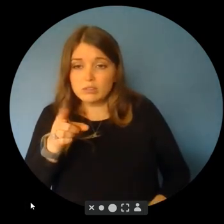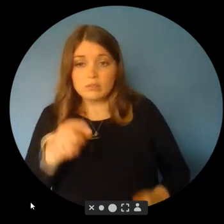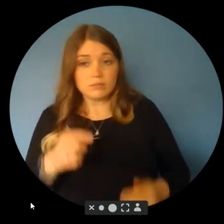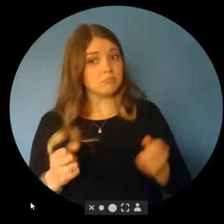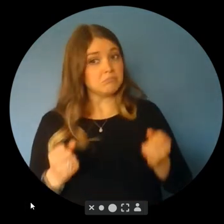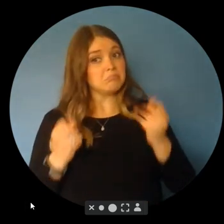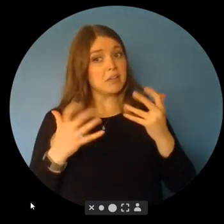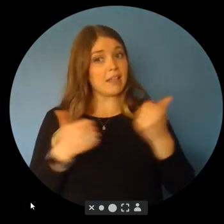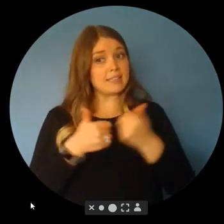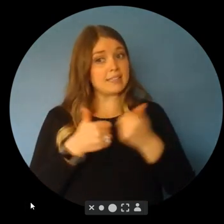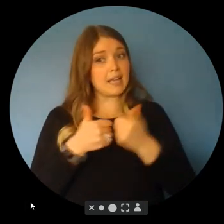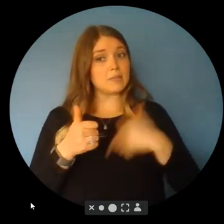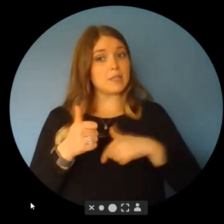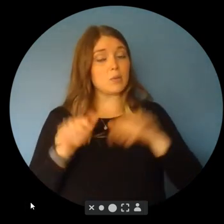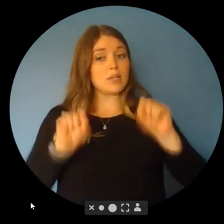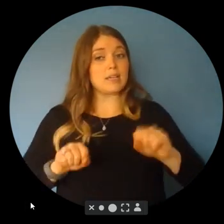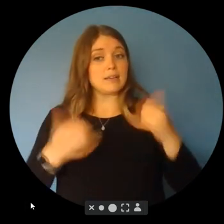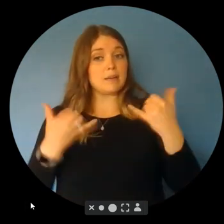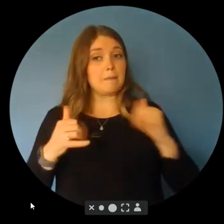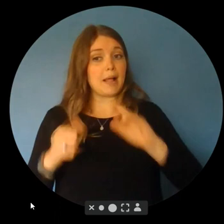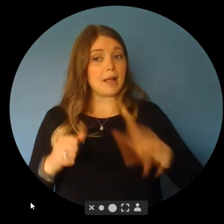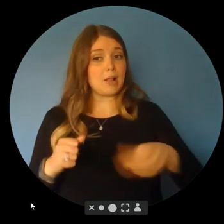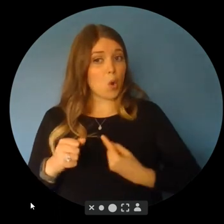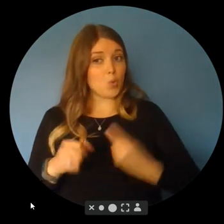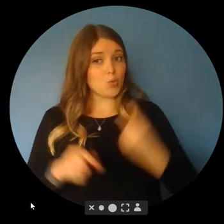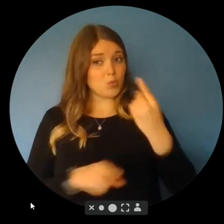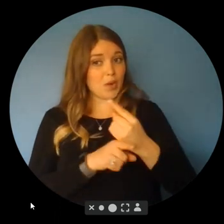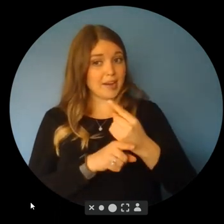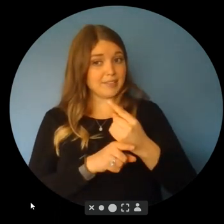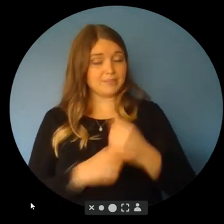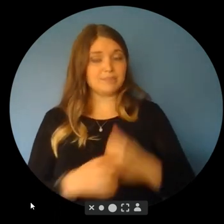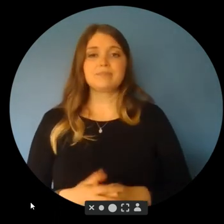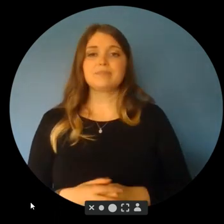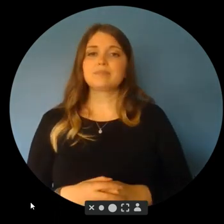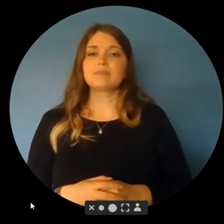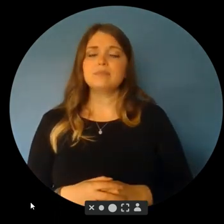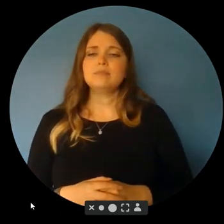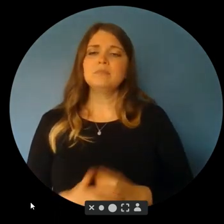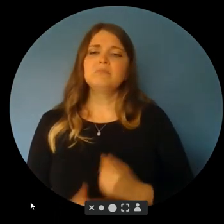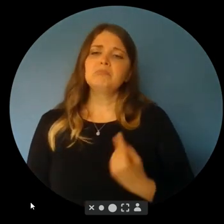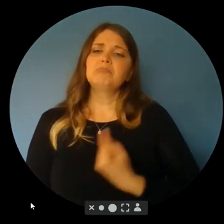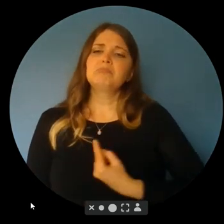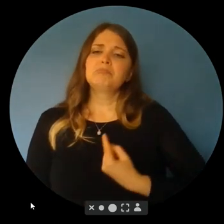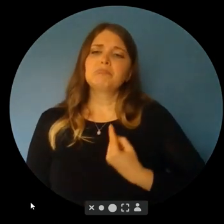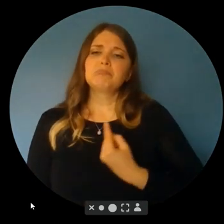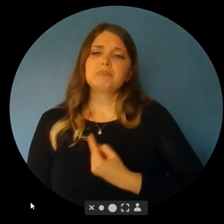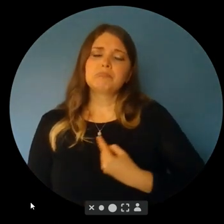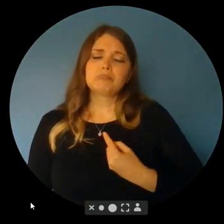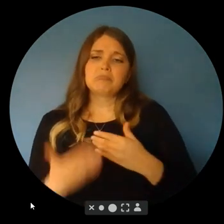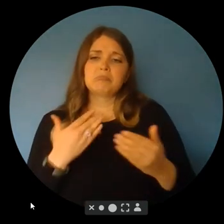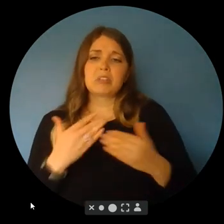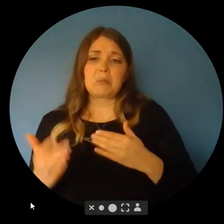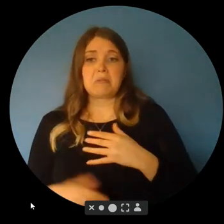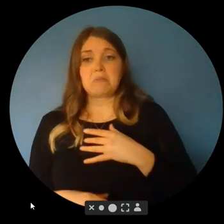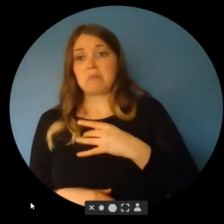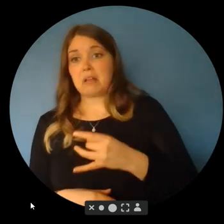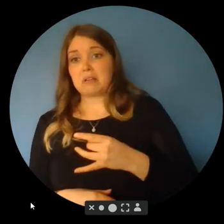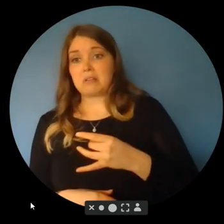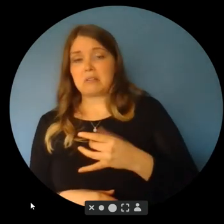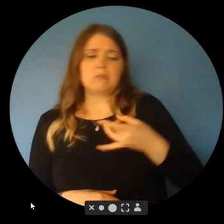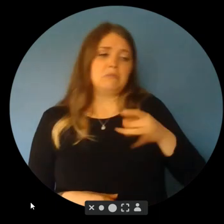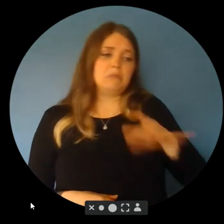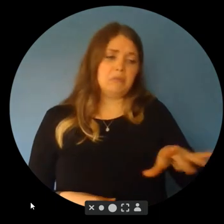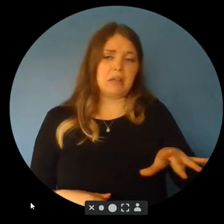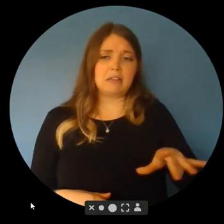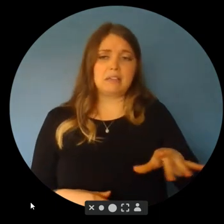ourselves, aren't there? All alone, whether you like it or not.